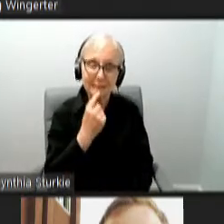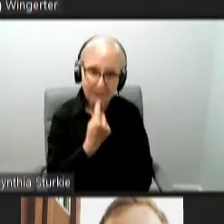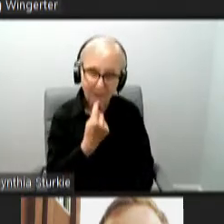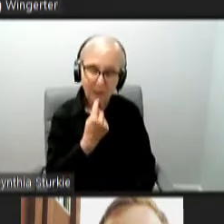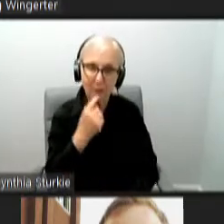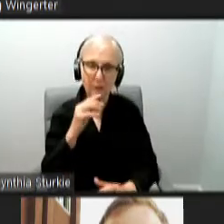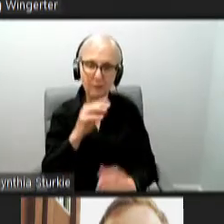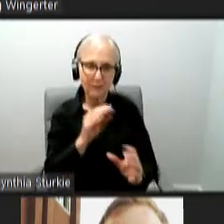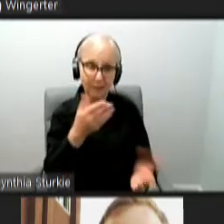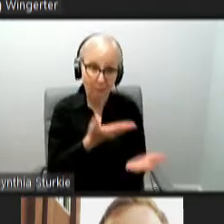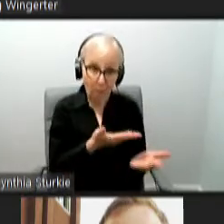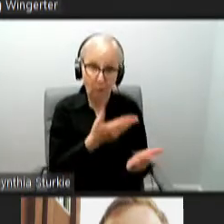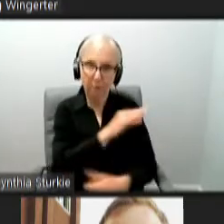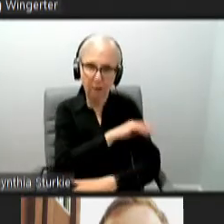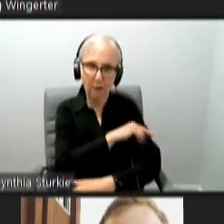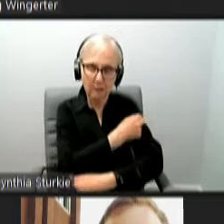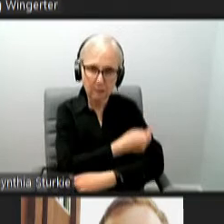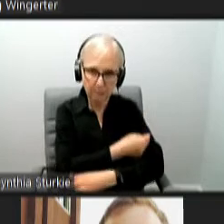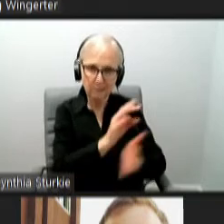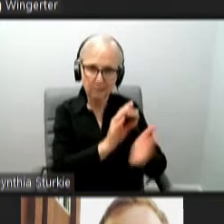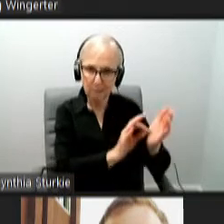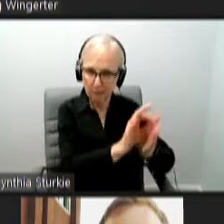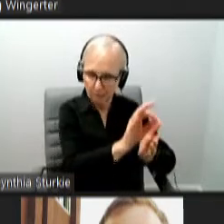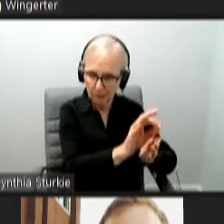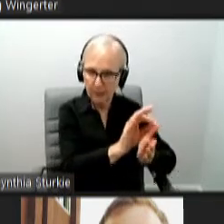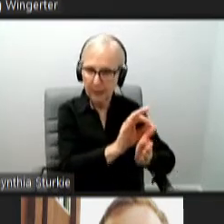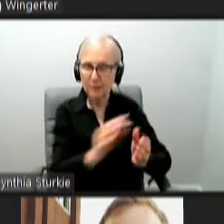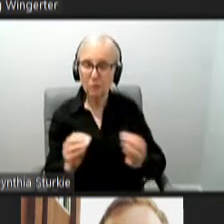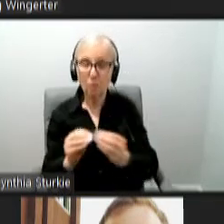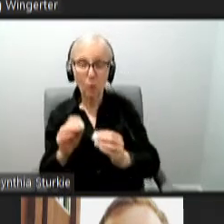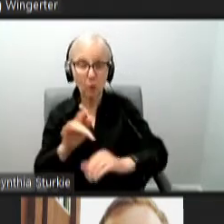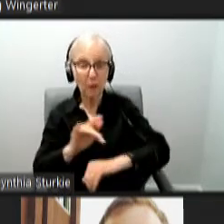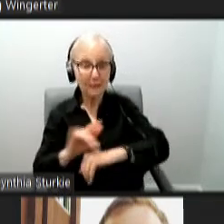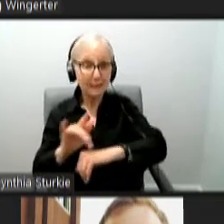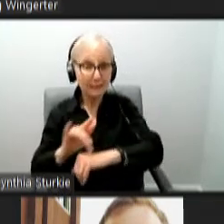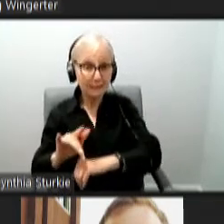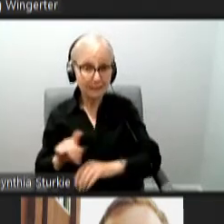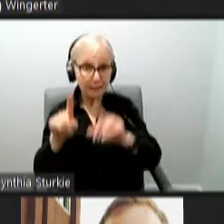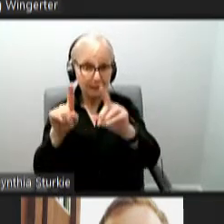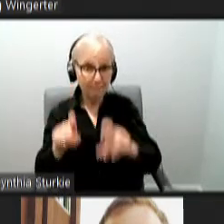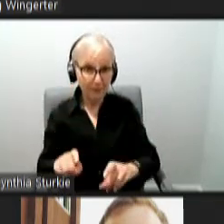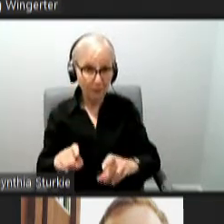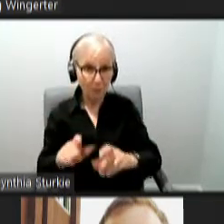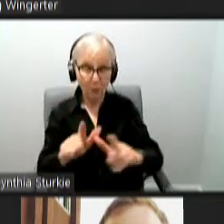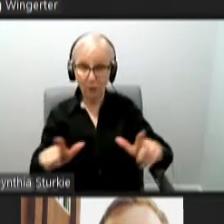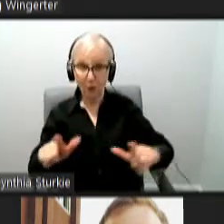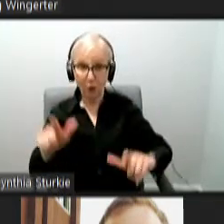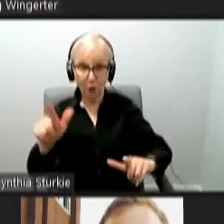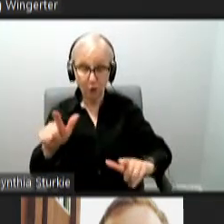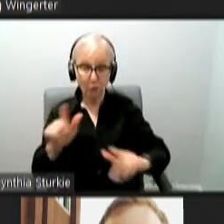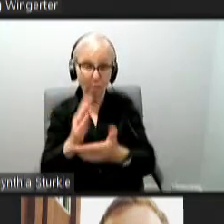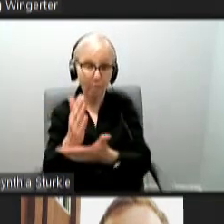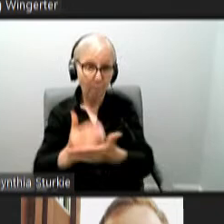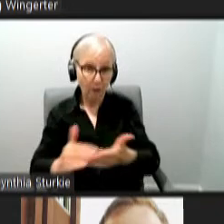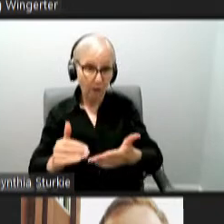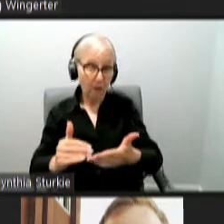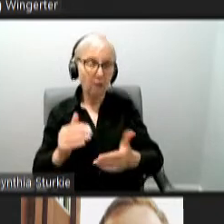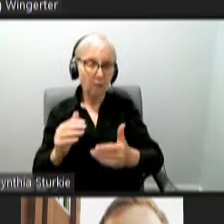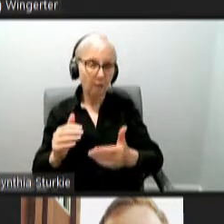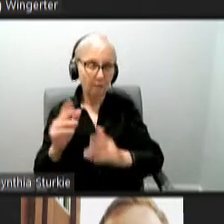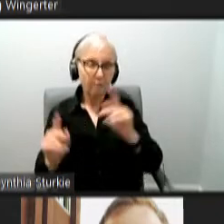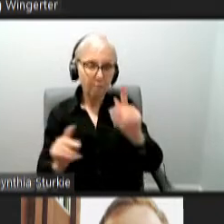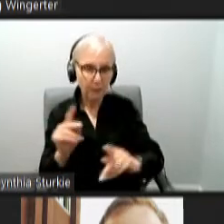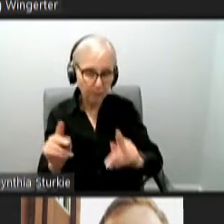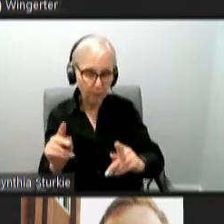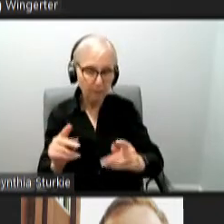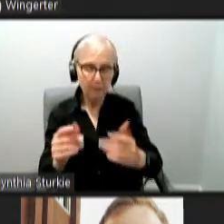being prioritized. As testing became more available, we were testing a large percentage of the population. And then, of course, at-home